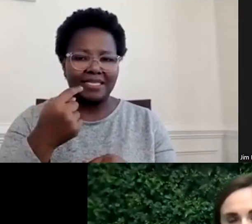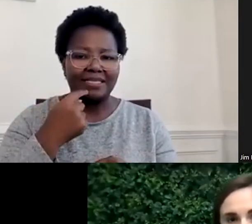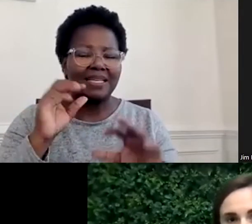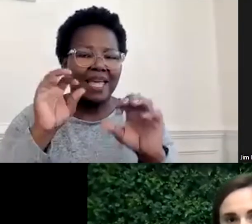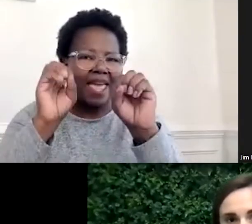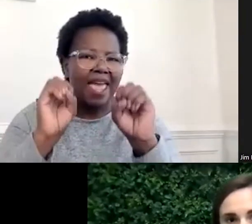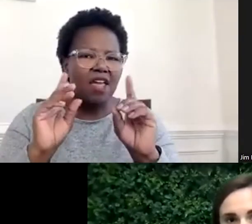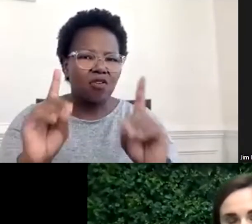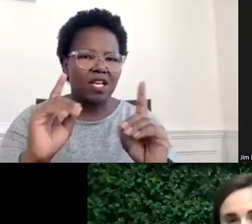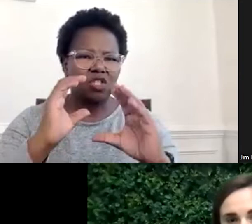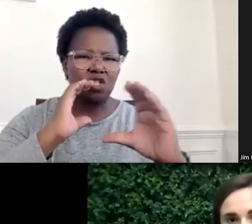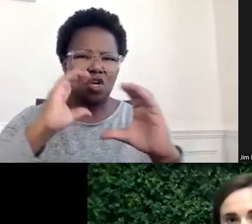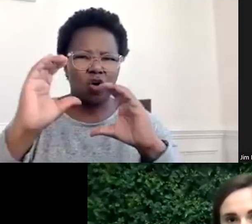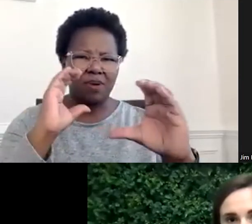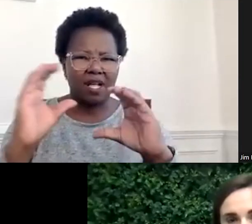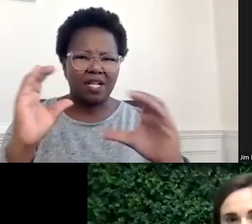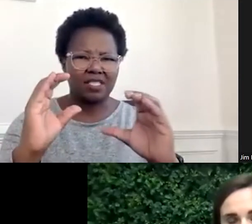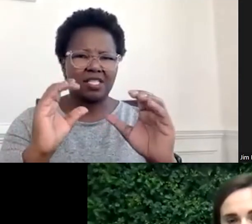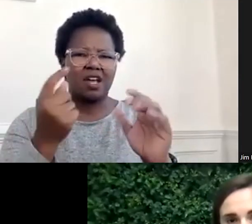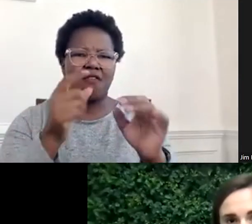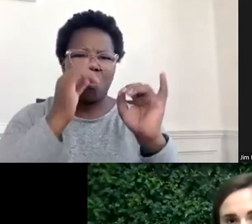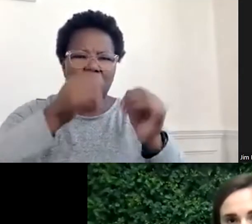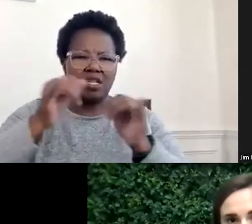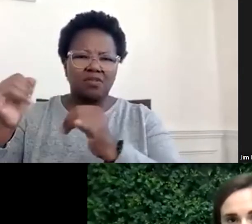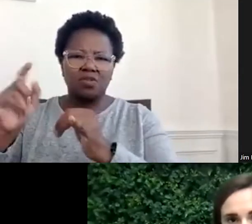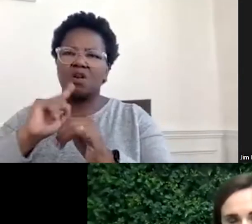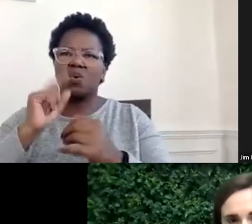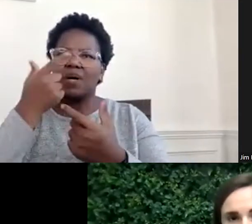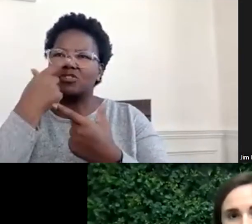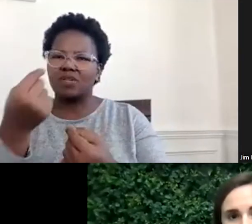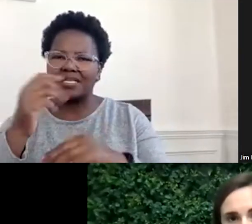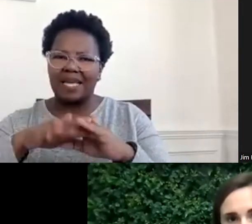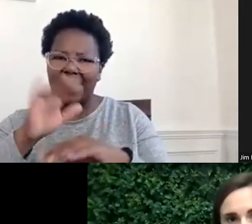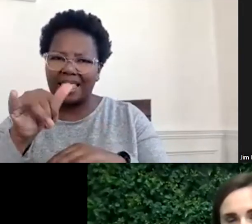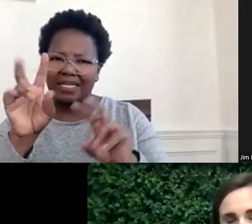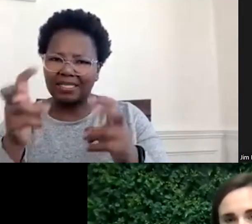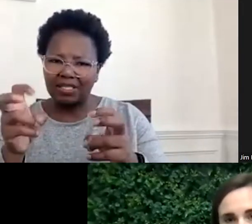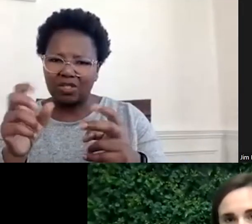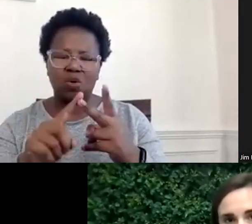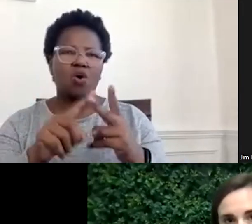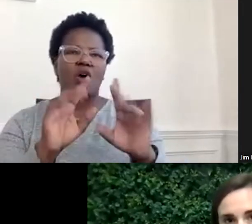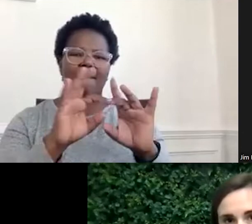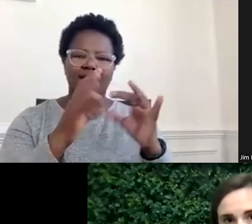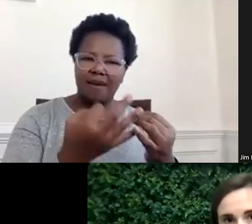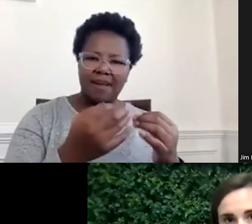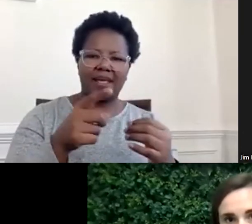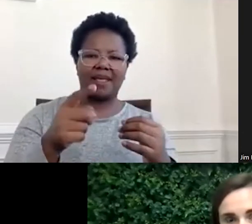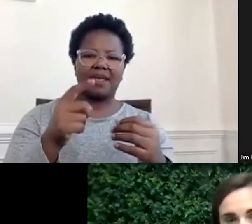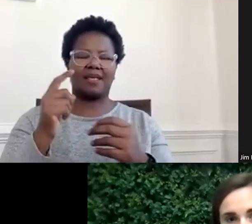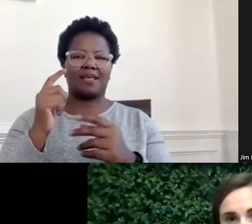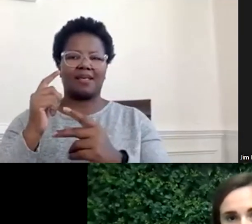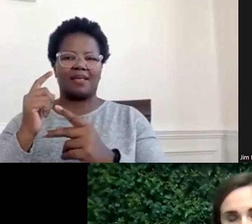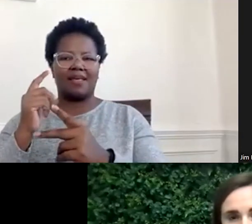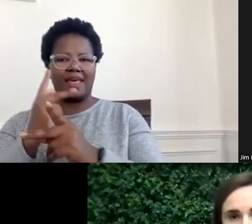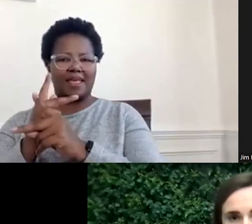the education or communication that's going out to individuals who may be interested in this, families, care providers, especially if, there's a